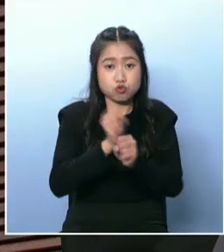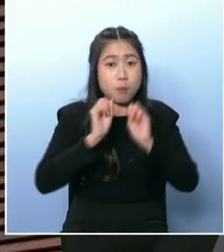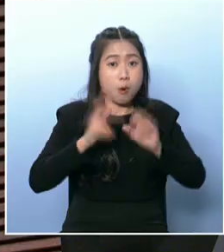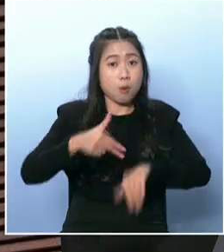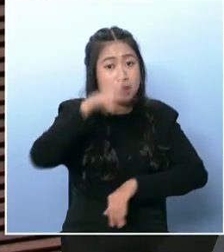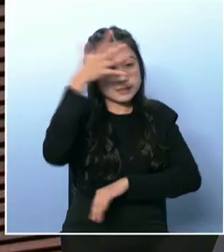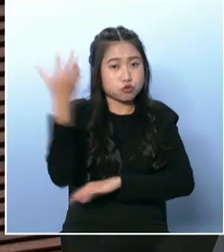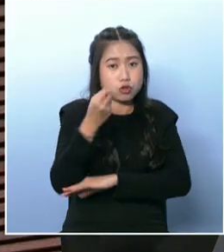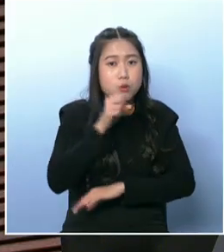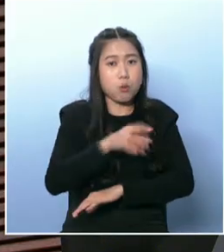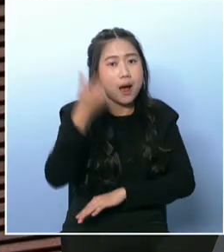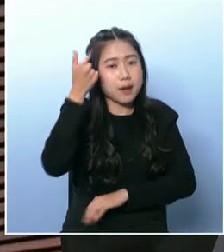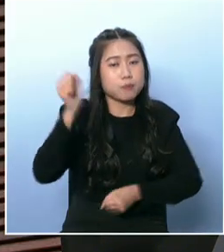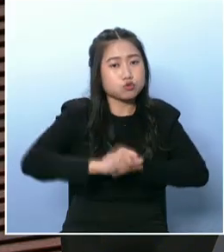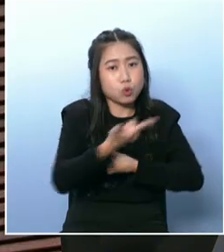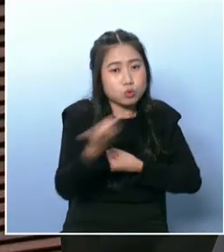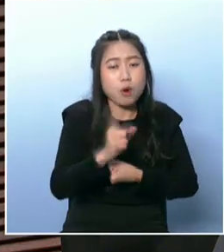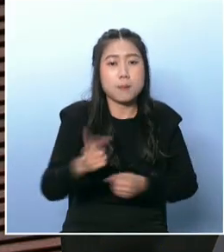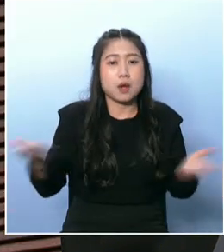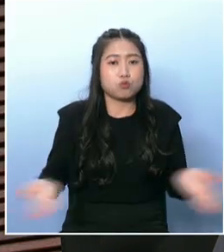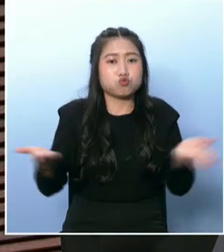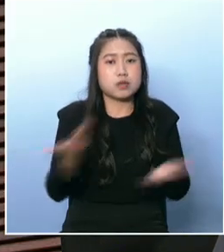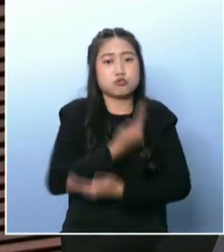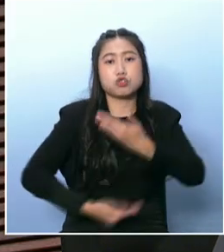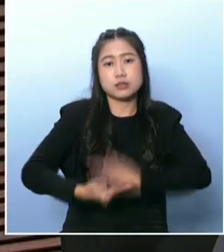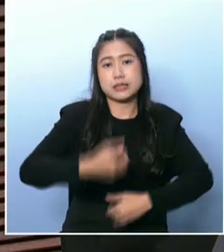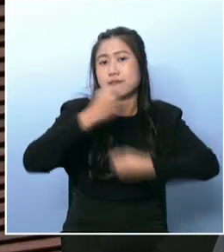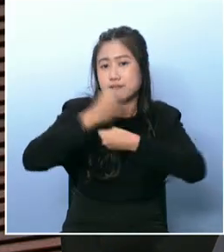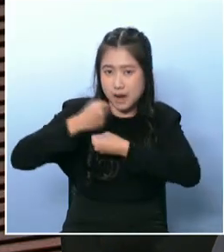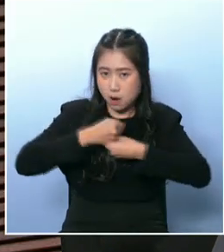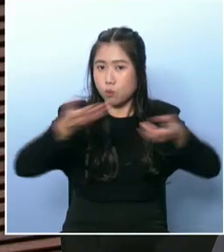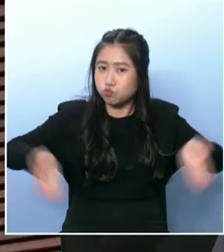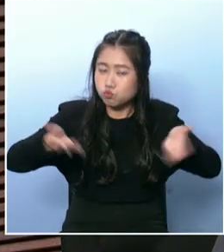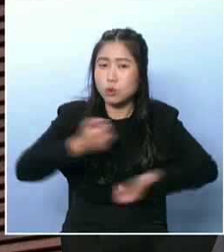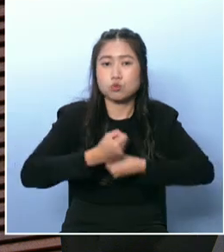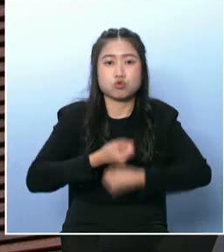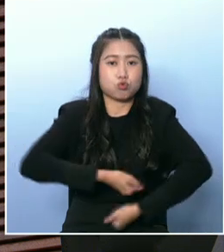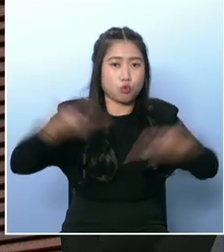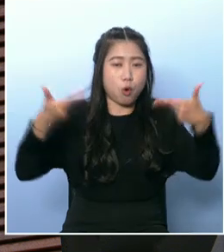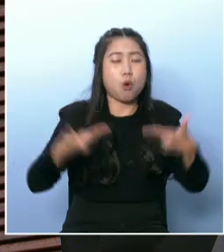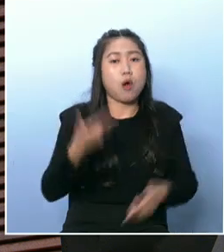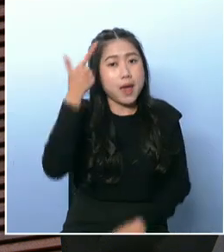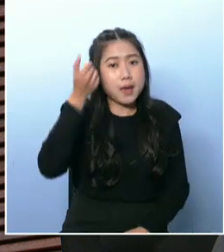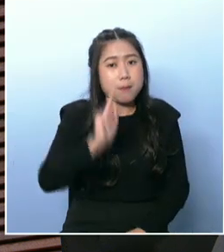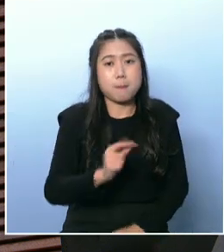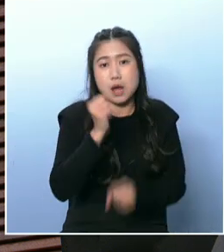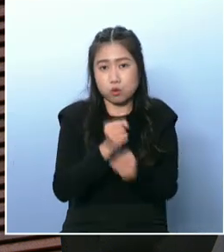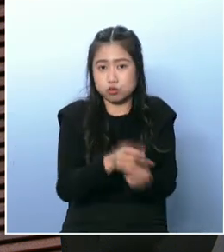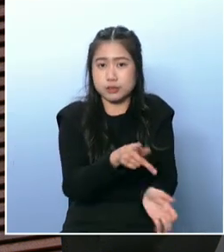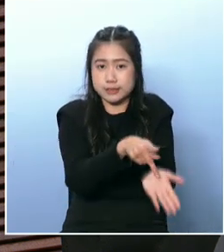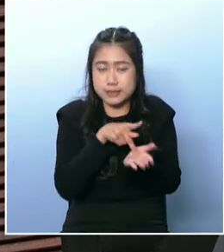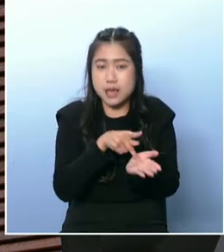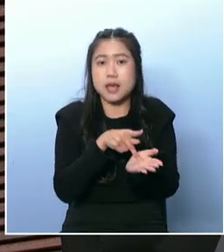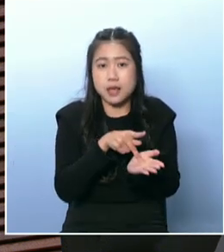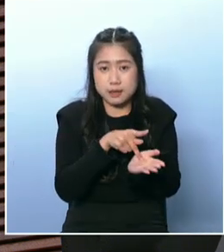policy address, we mentioned that we want to encourage more PWDs to take up employment, and we hope